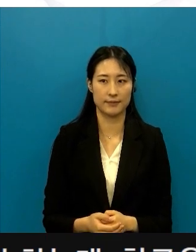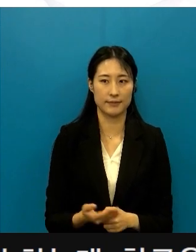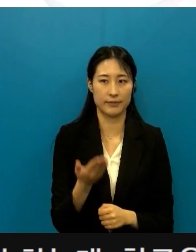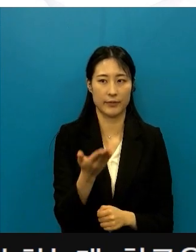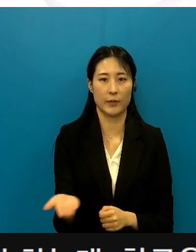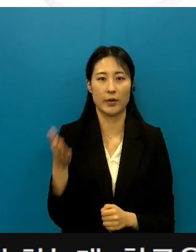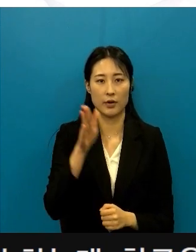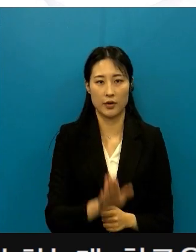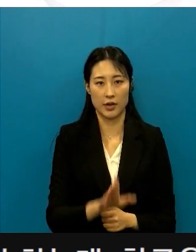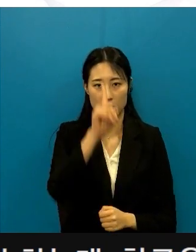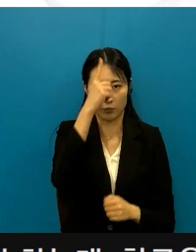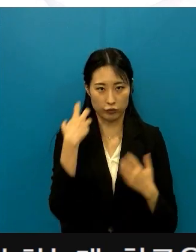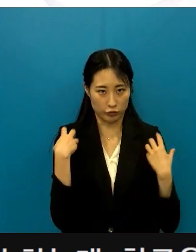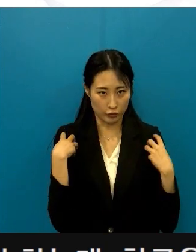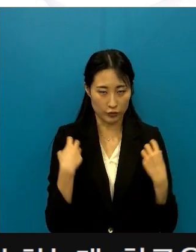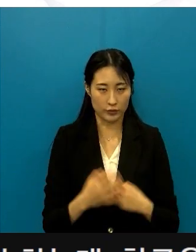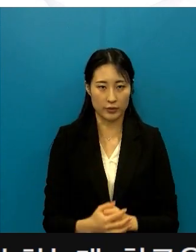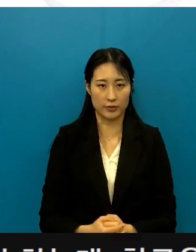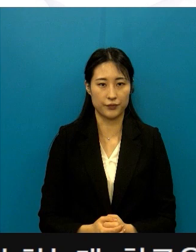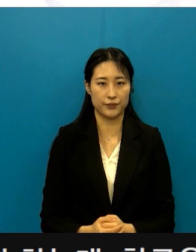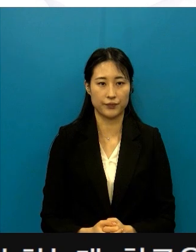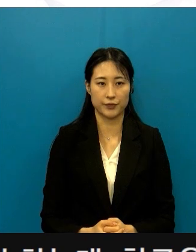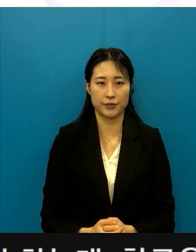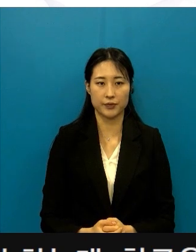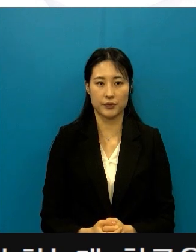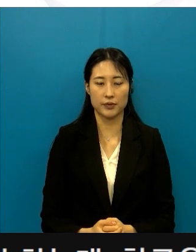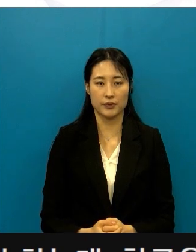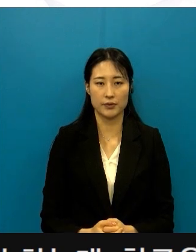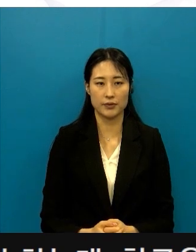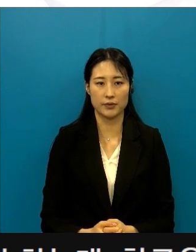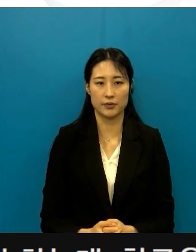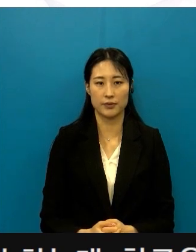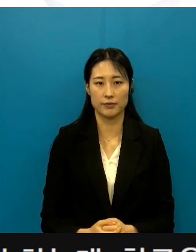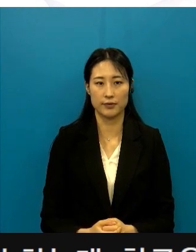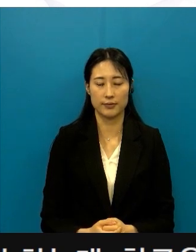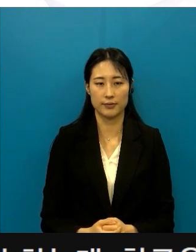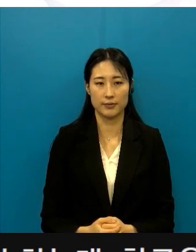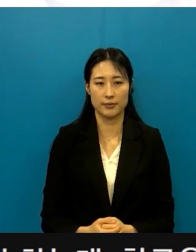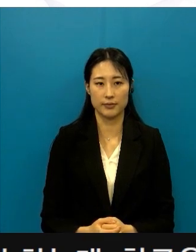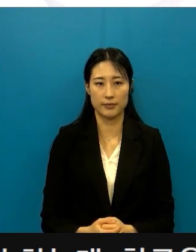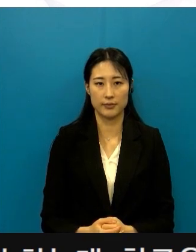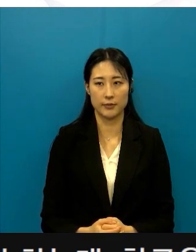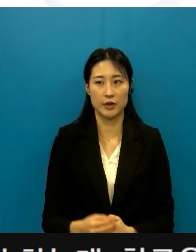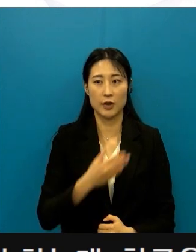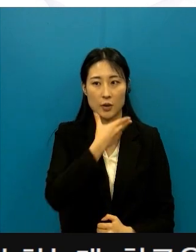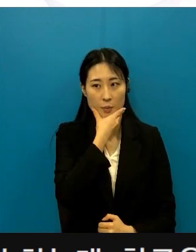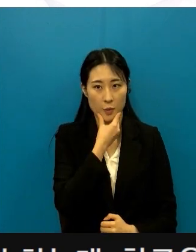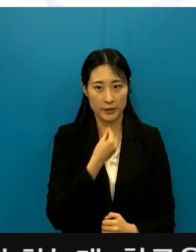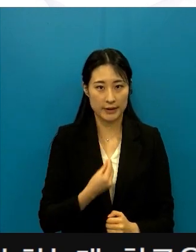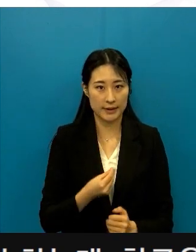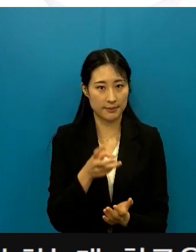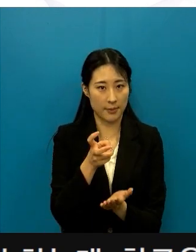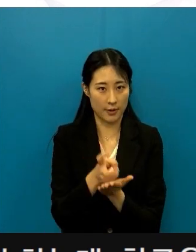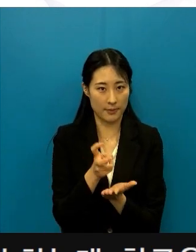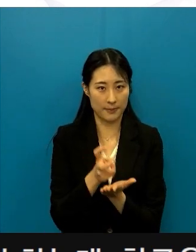sustain in welfare systems in the sustainable